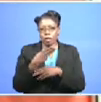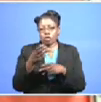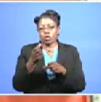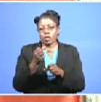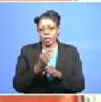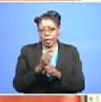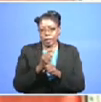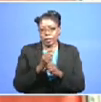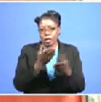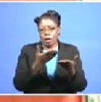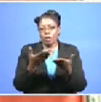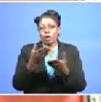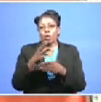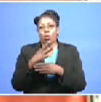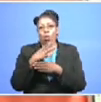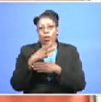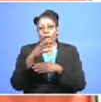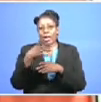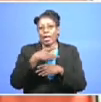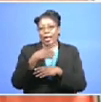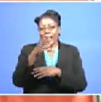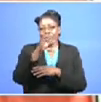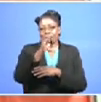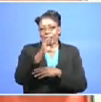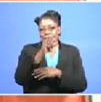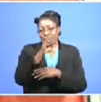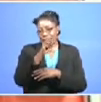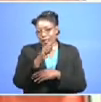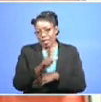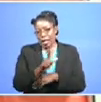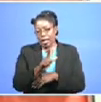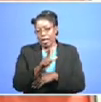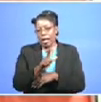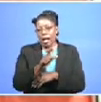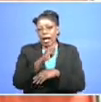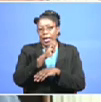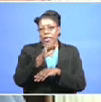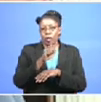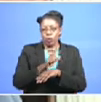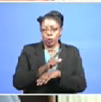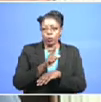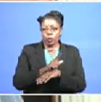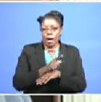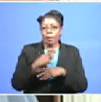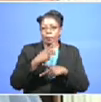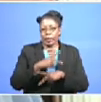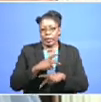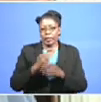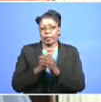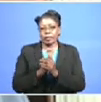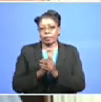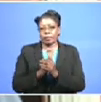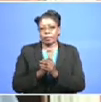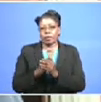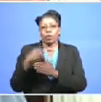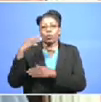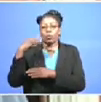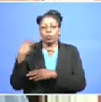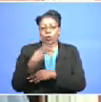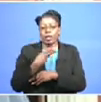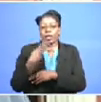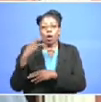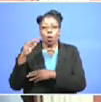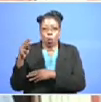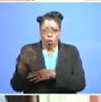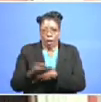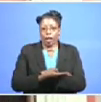potable water like San Salvador, like Elutra and all of that, I am very pleased. Lodge owners, they welcome such an experience to